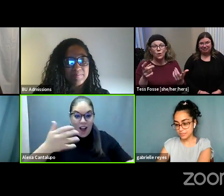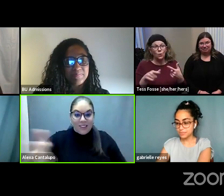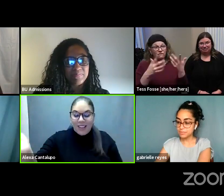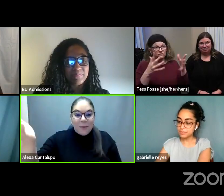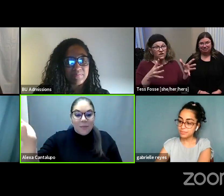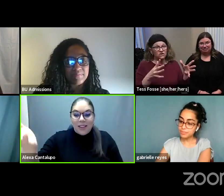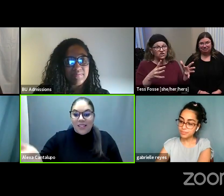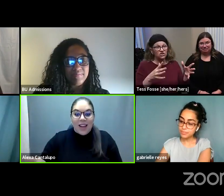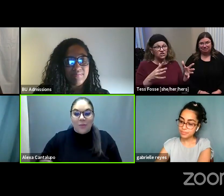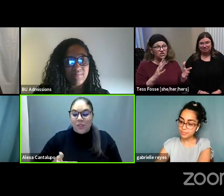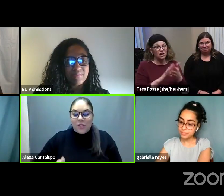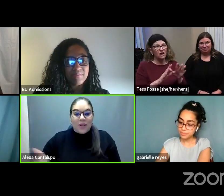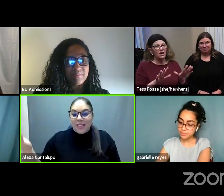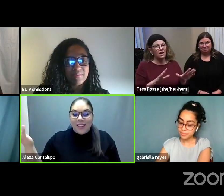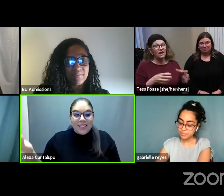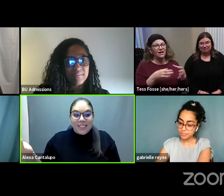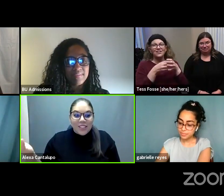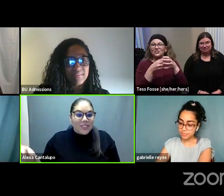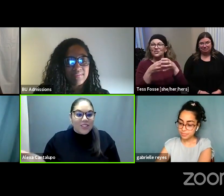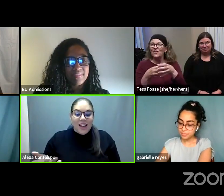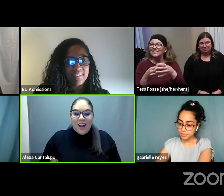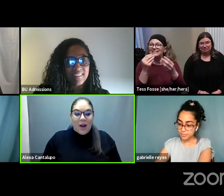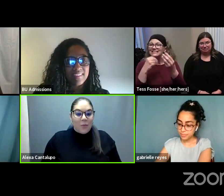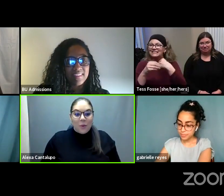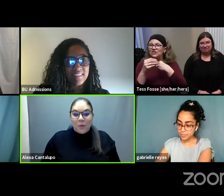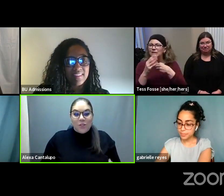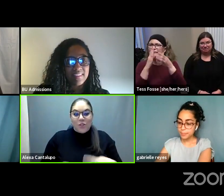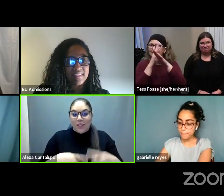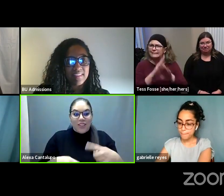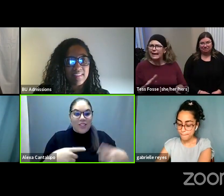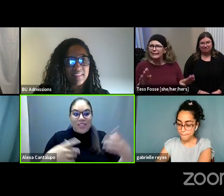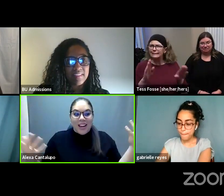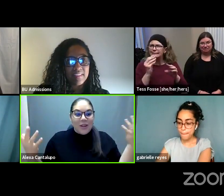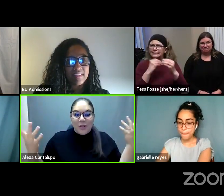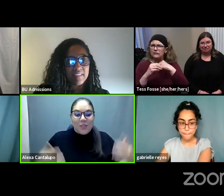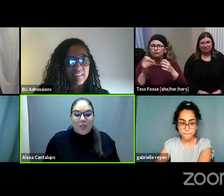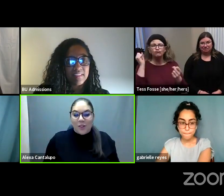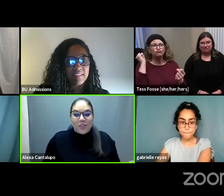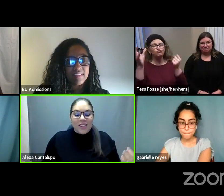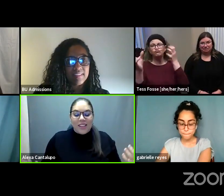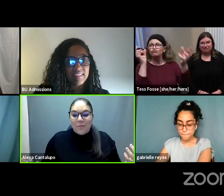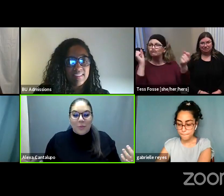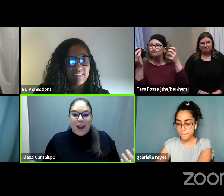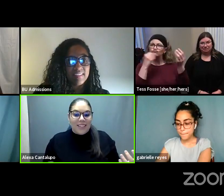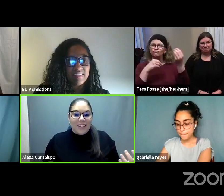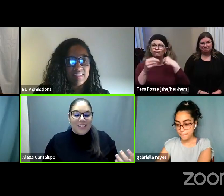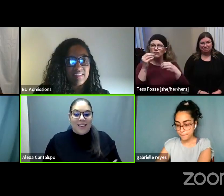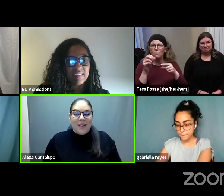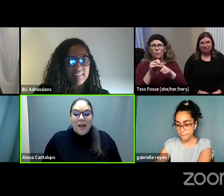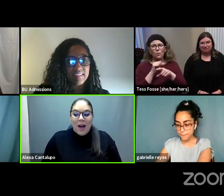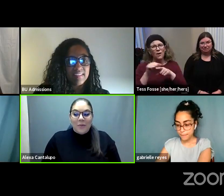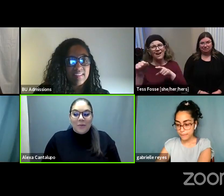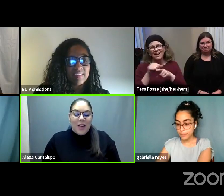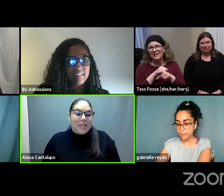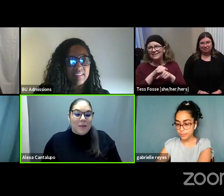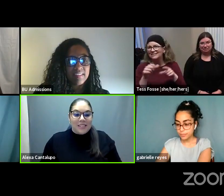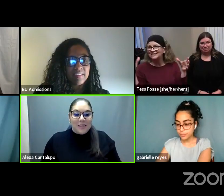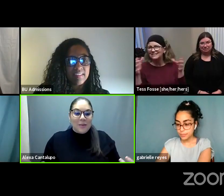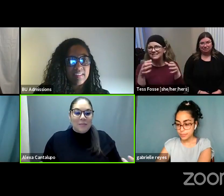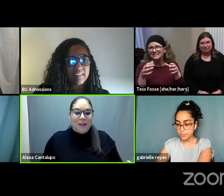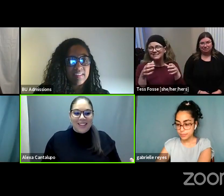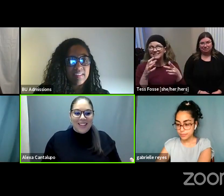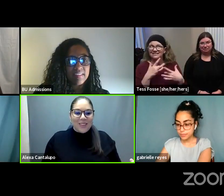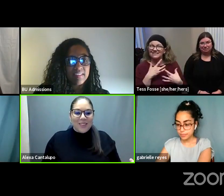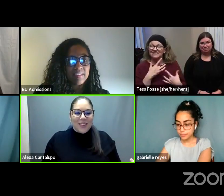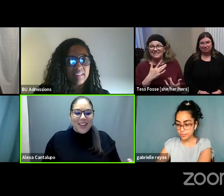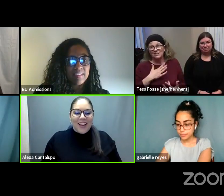dinner on campus and we're doing silent dinners where we're just strictly just signing with each other just to get more practice in. So that's basically